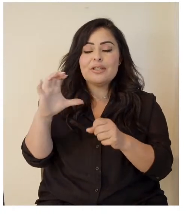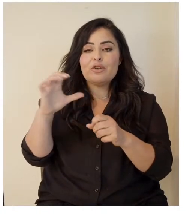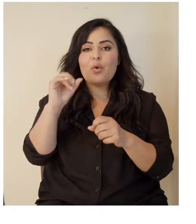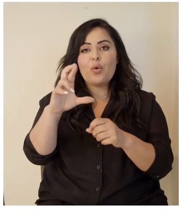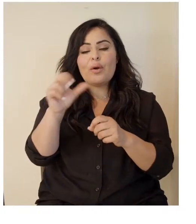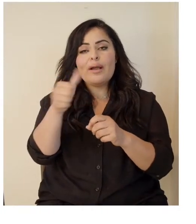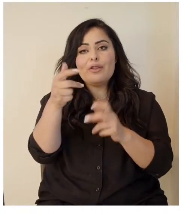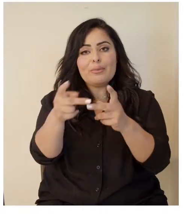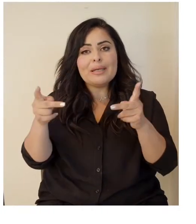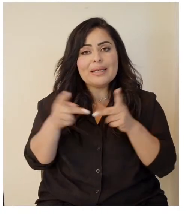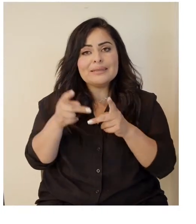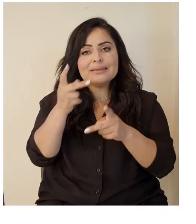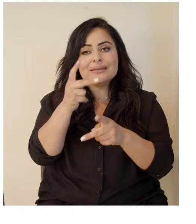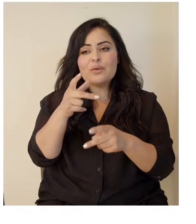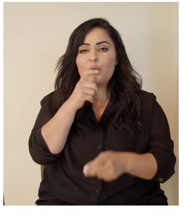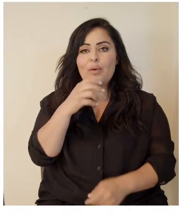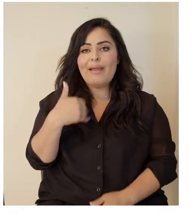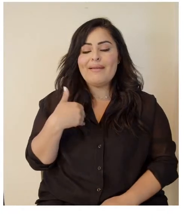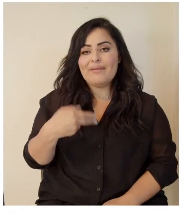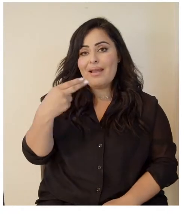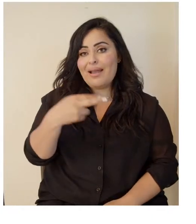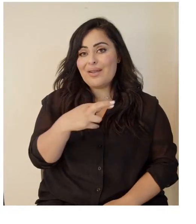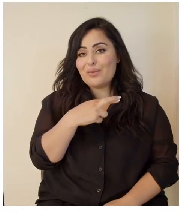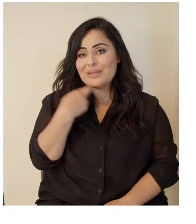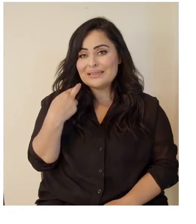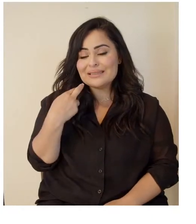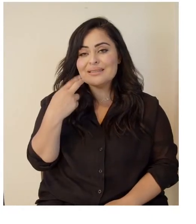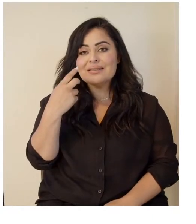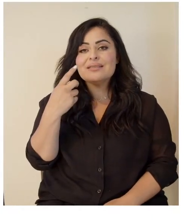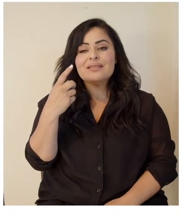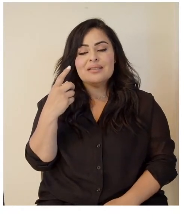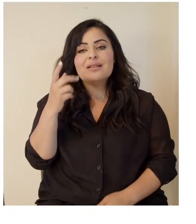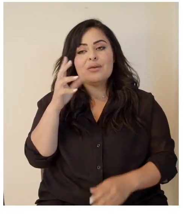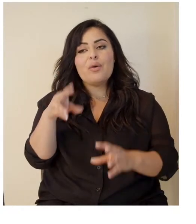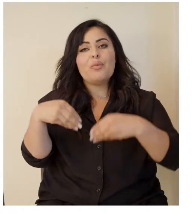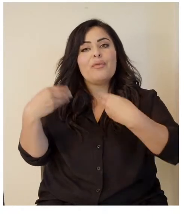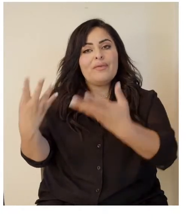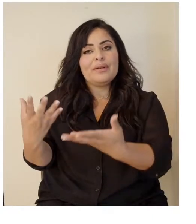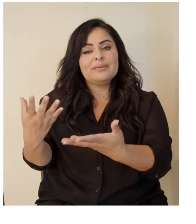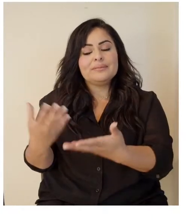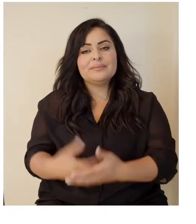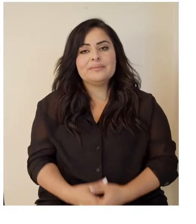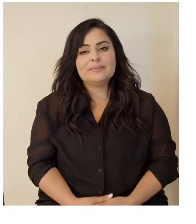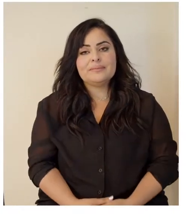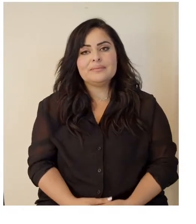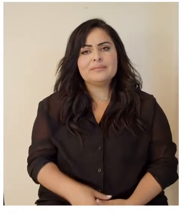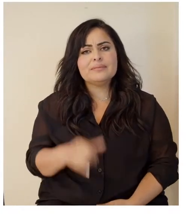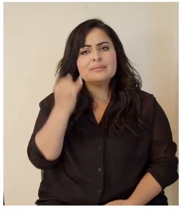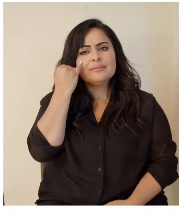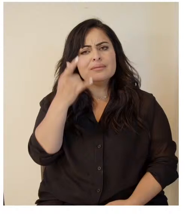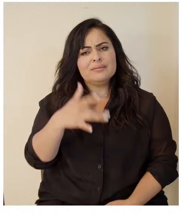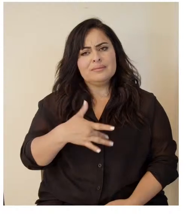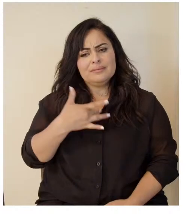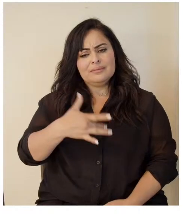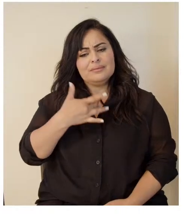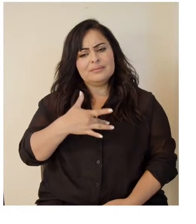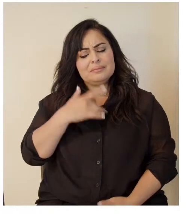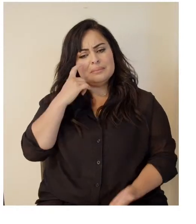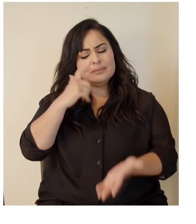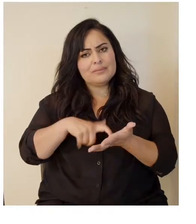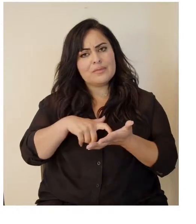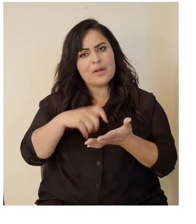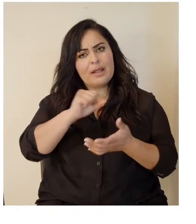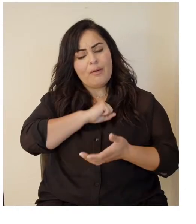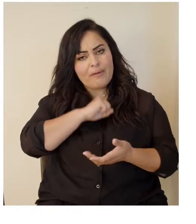other individuals who are at the highest risk of poor health outcomes. If you're experiencing symptoms that are severe,